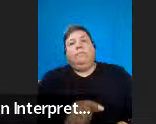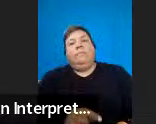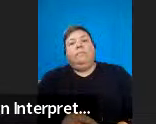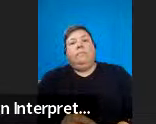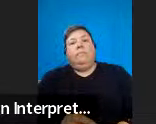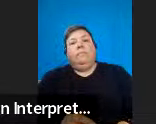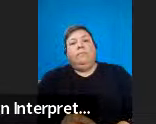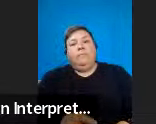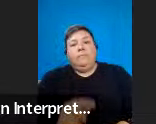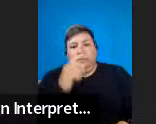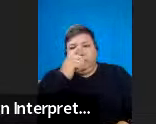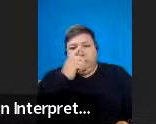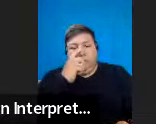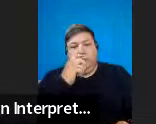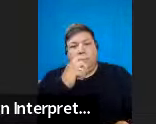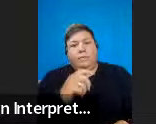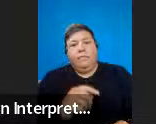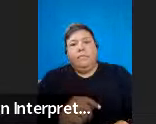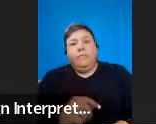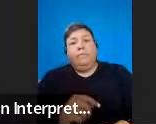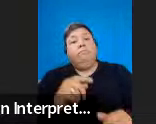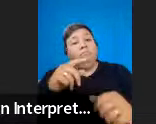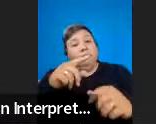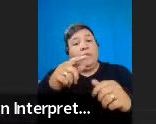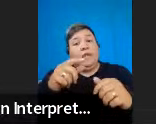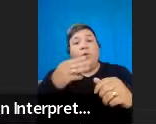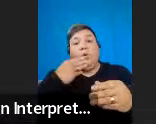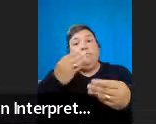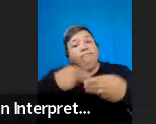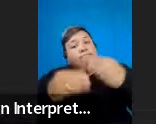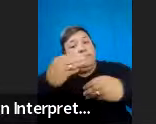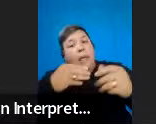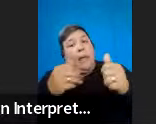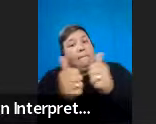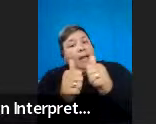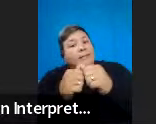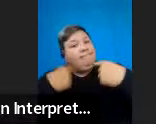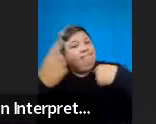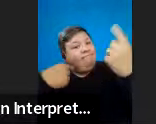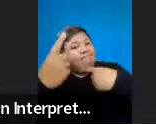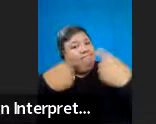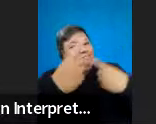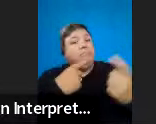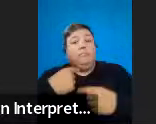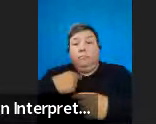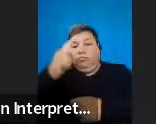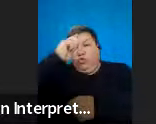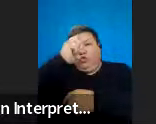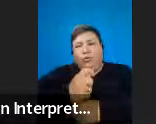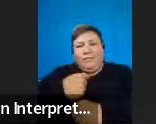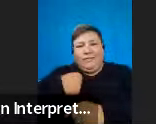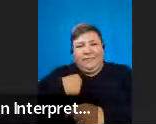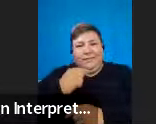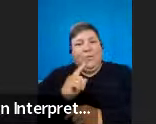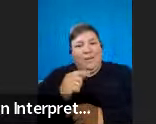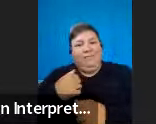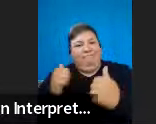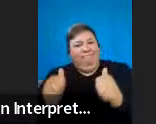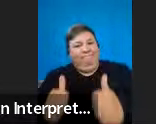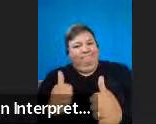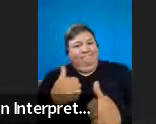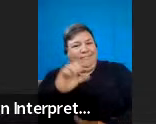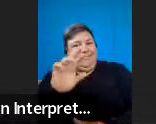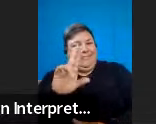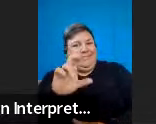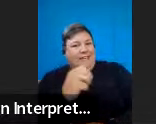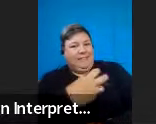trading partners, then all those trading partners would want to do business with you because you are trusted, because you are compliant, because your goods are